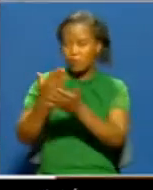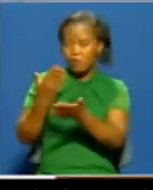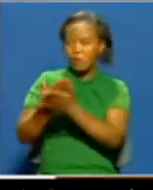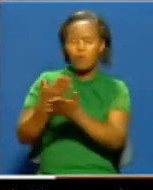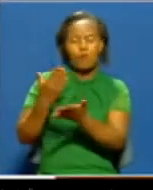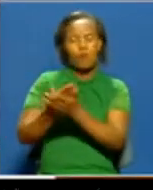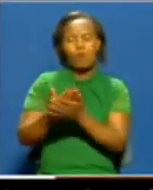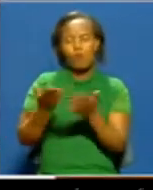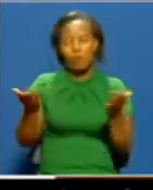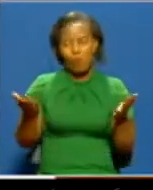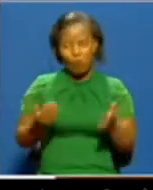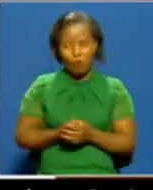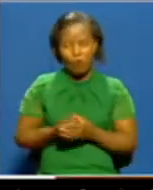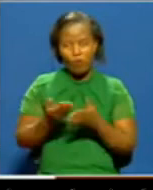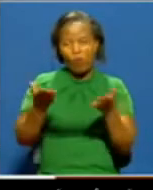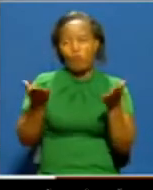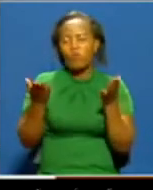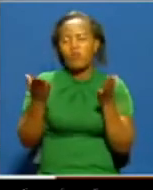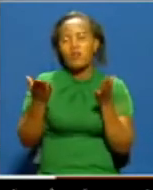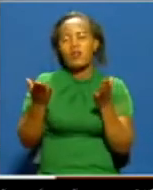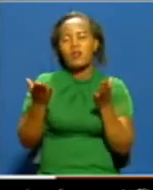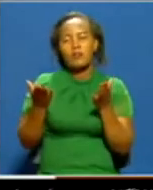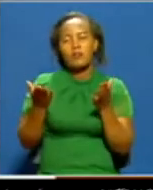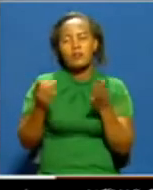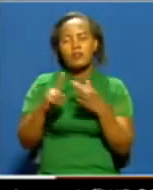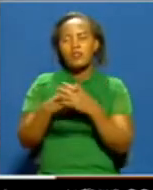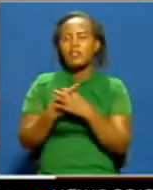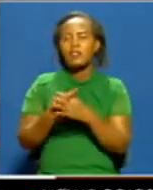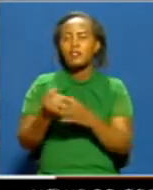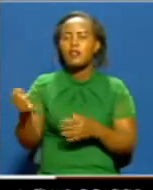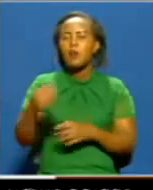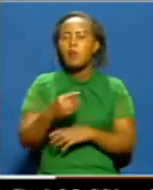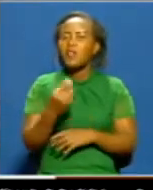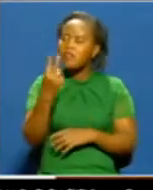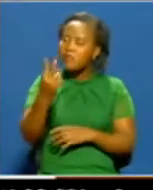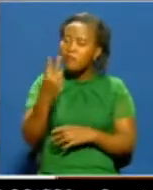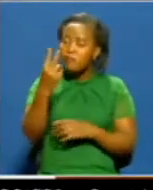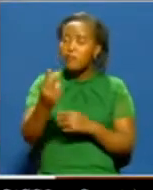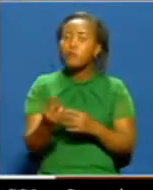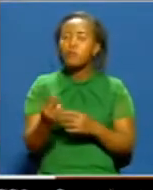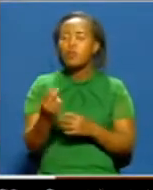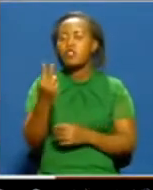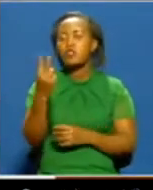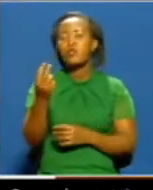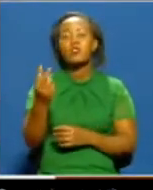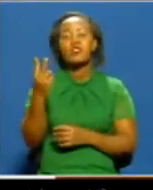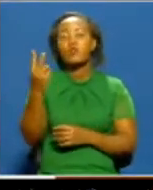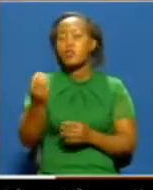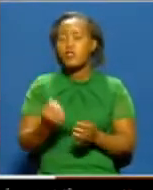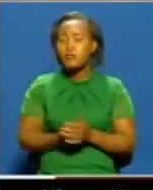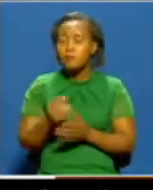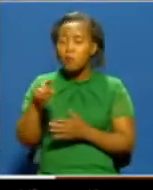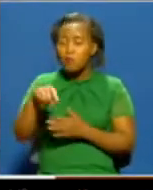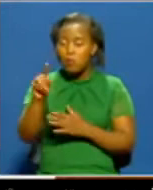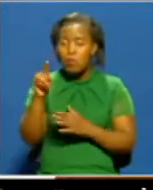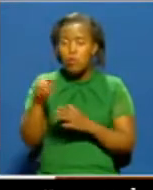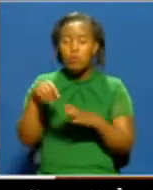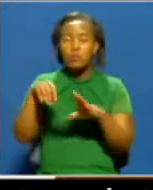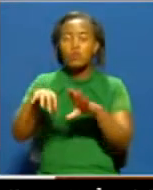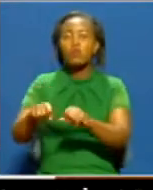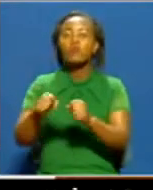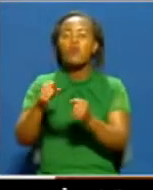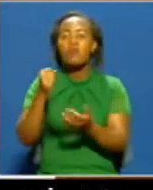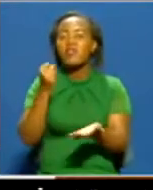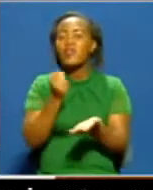Thank you so much. So let's begin from February 2020. You getting into the office, but there are already